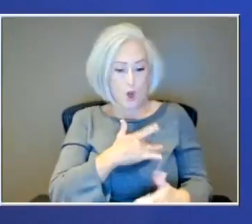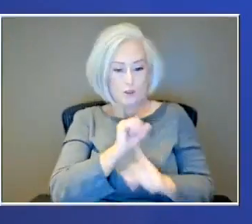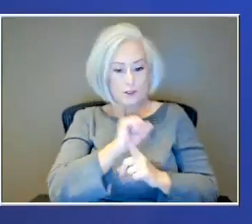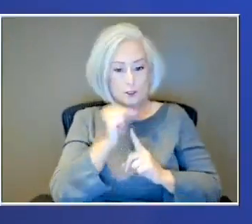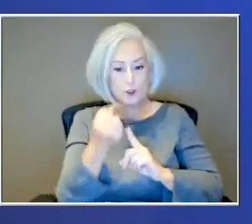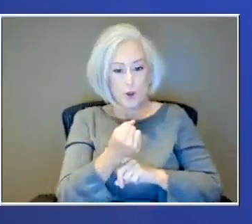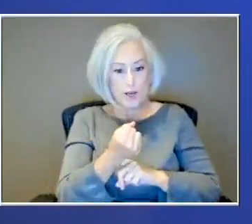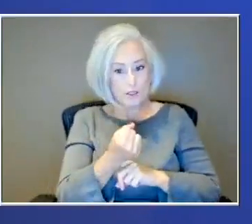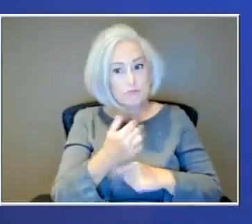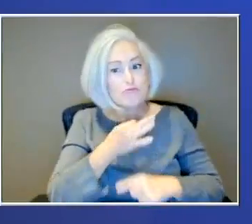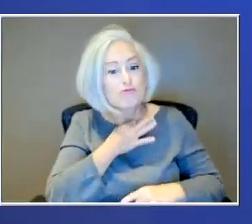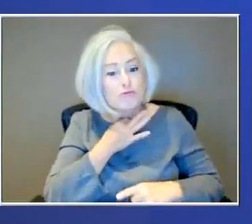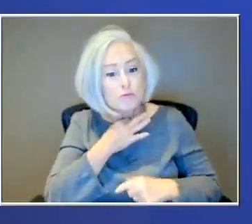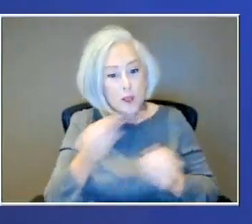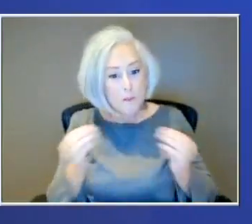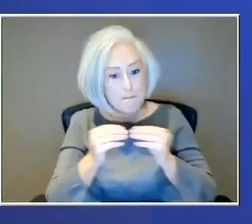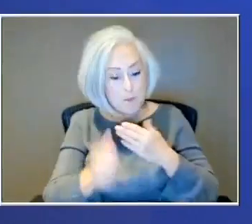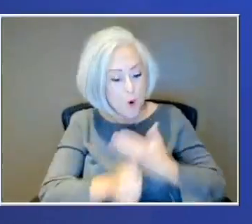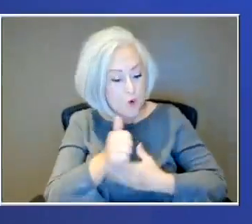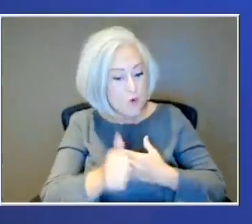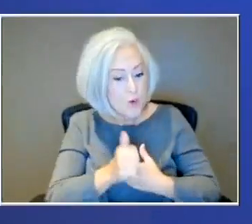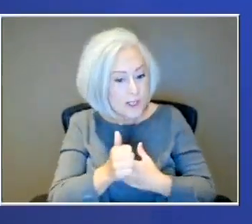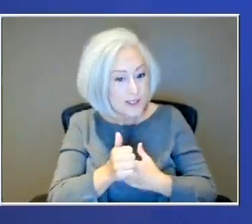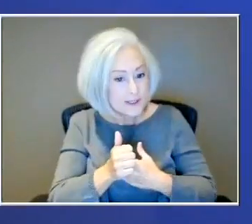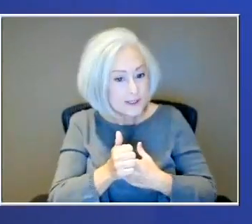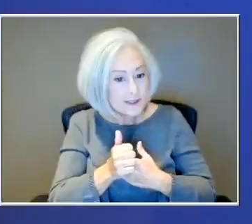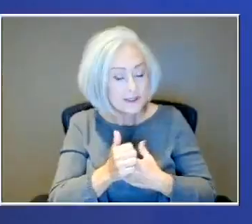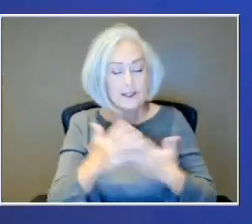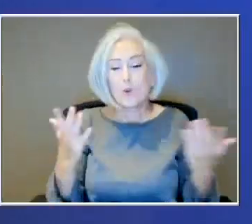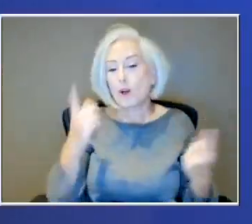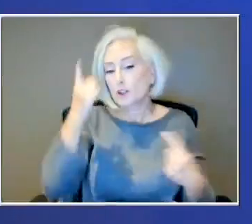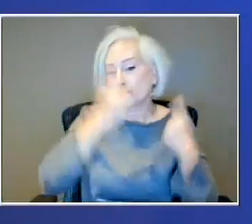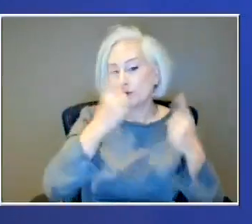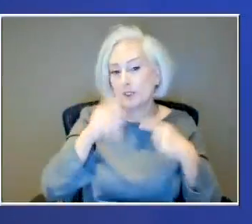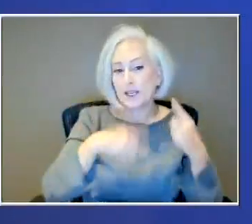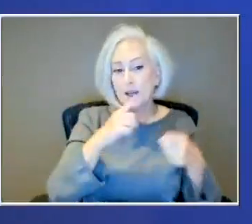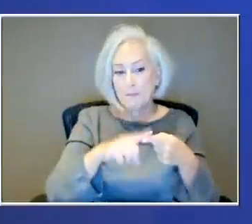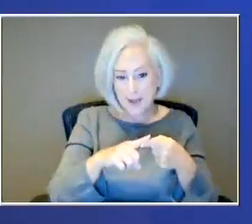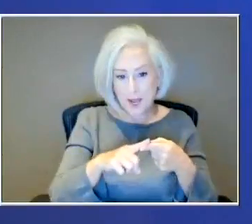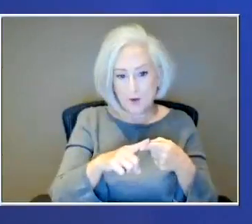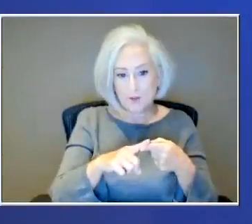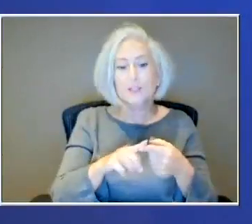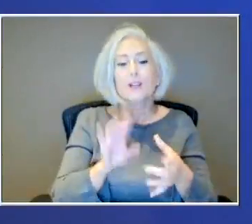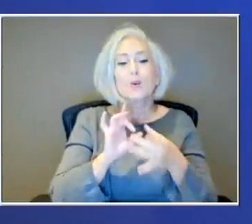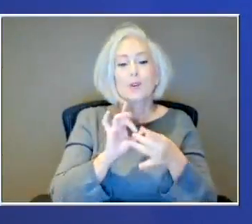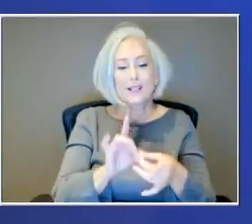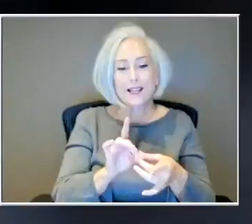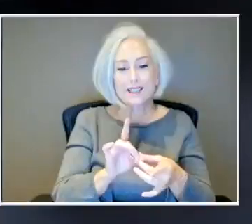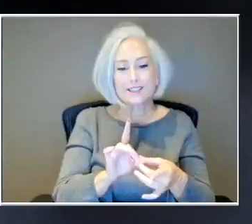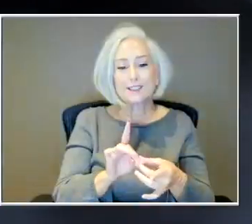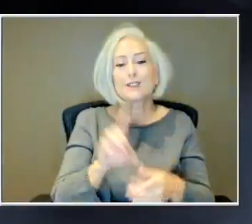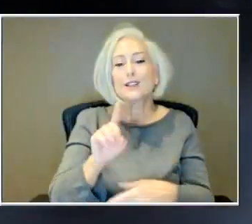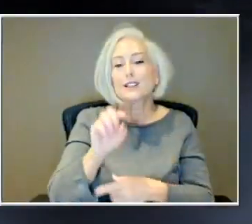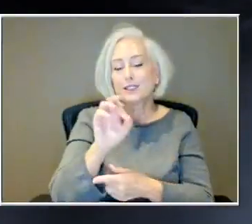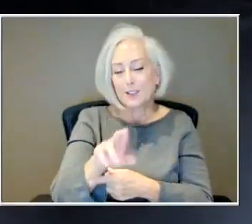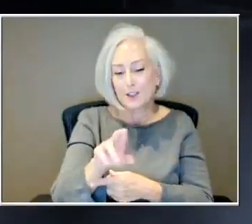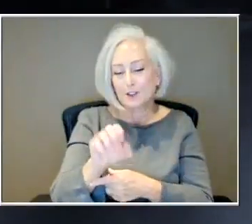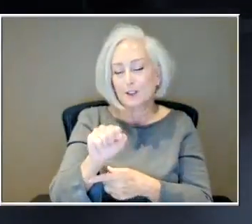Halloween spirit should consider, according to interventional cardiologist Dr. Dusan Stanojevic.